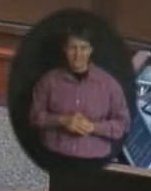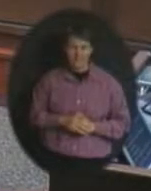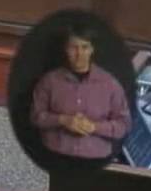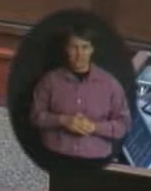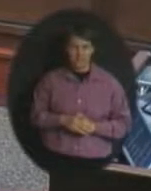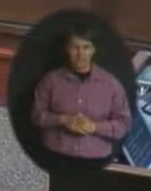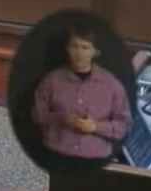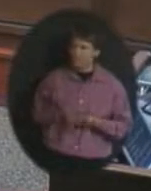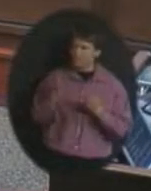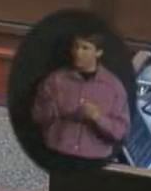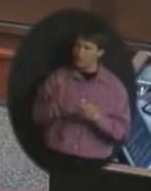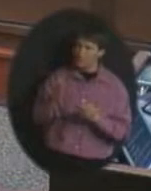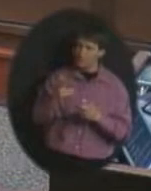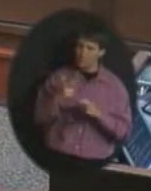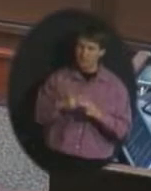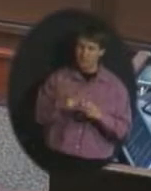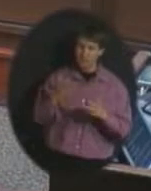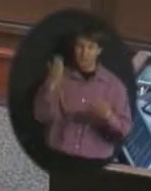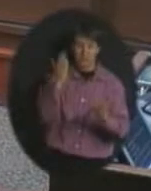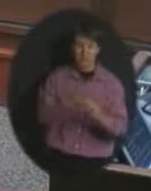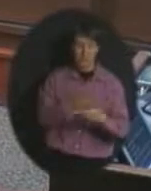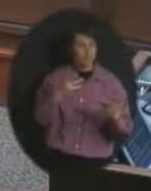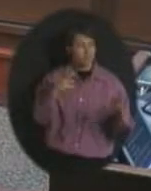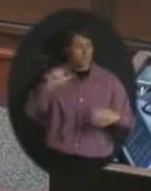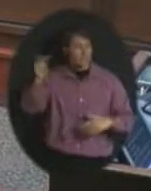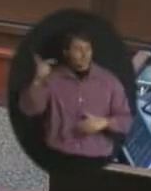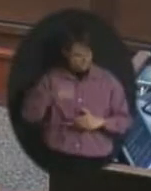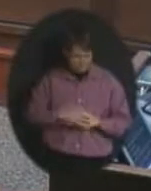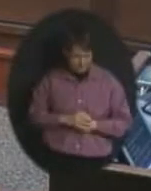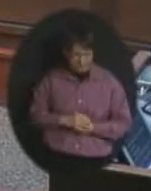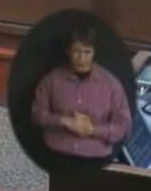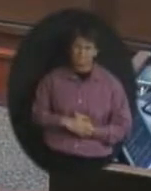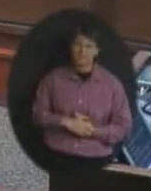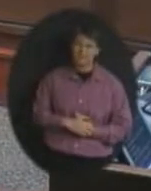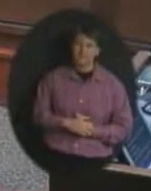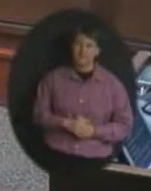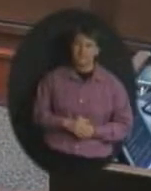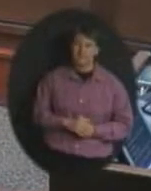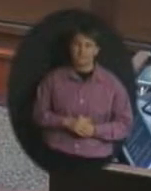I move that nomination cease. Second.